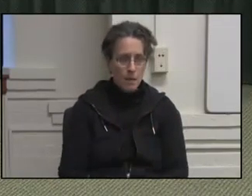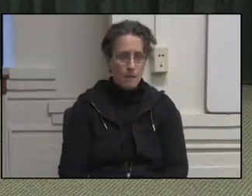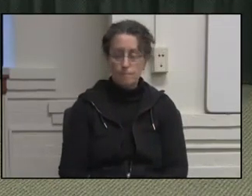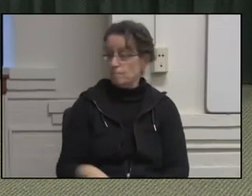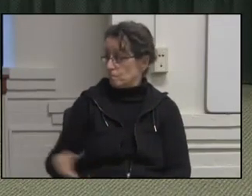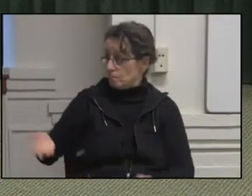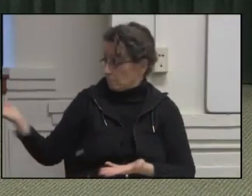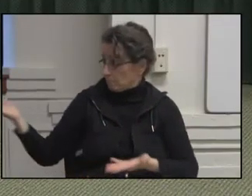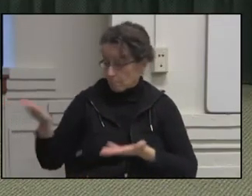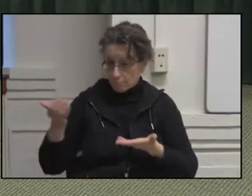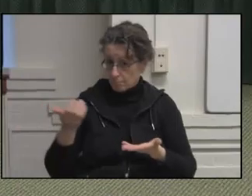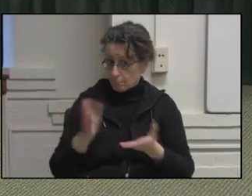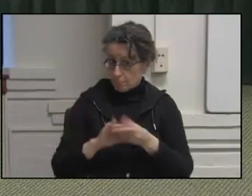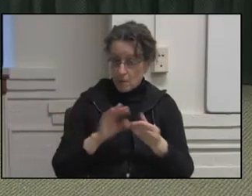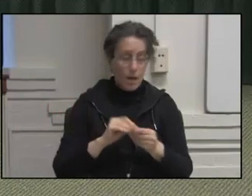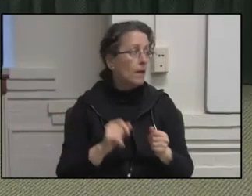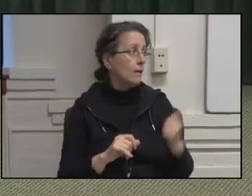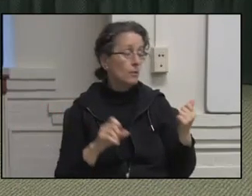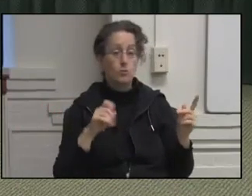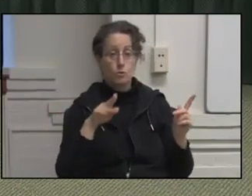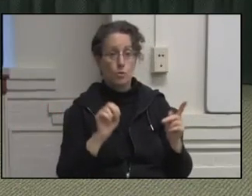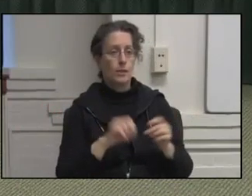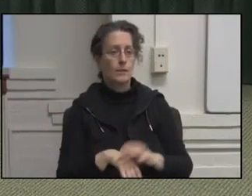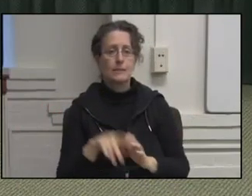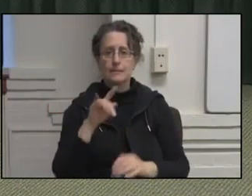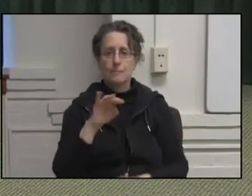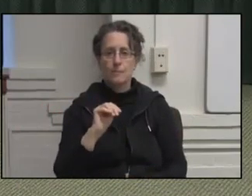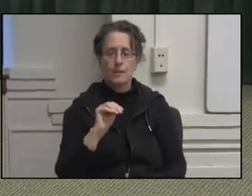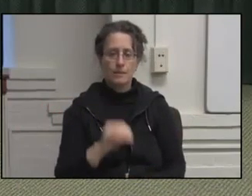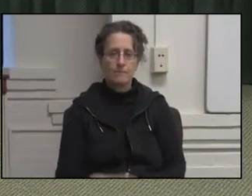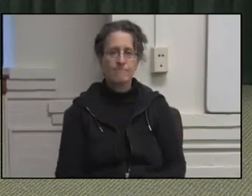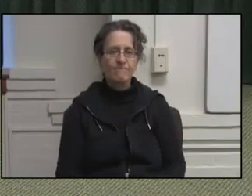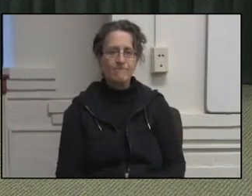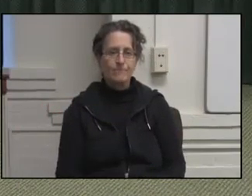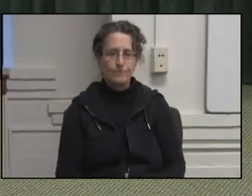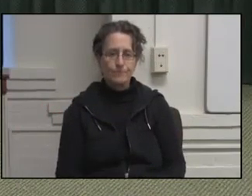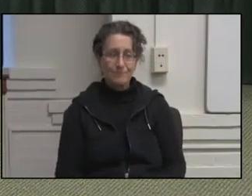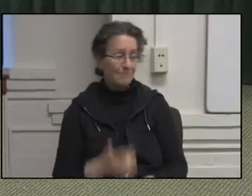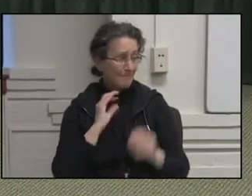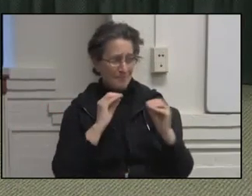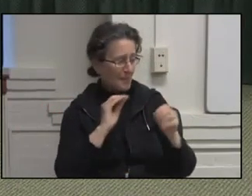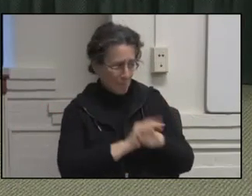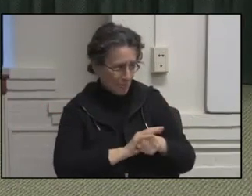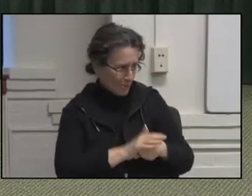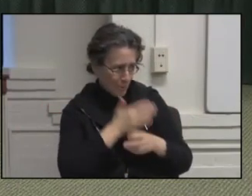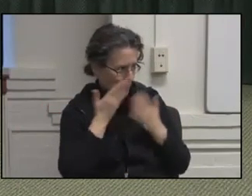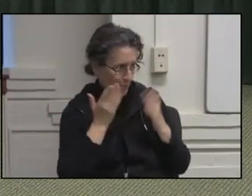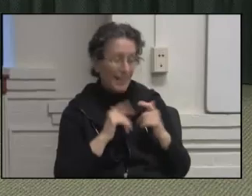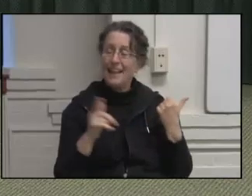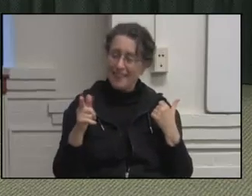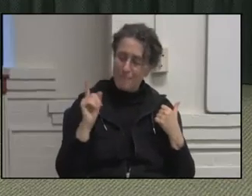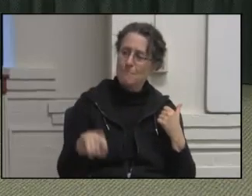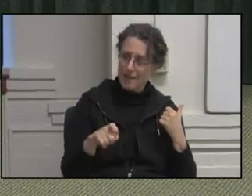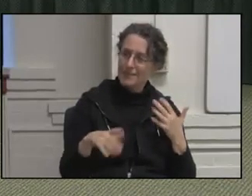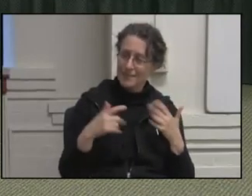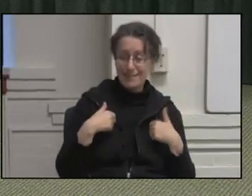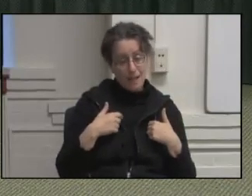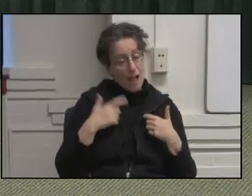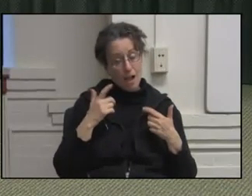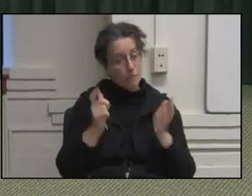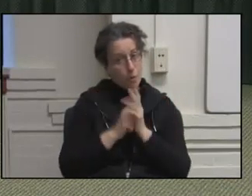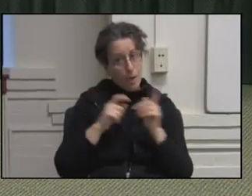speak? Sure. I'm trying to keep it balanced. No pressure. You guys don't have to. Oh, they do. They do? Oh, sorry. That's how I do. You